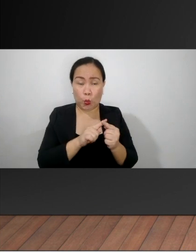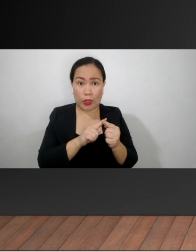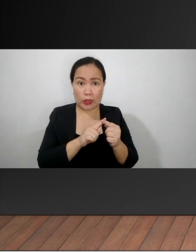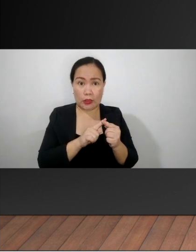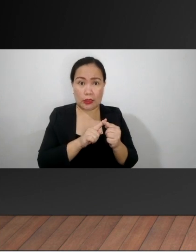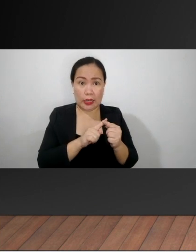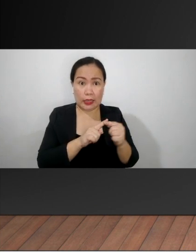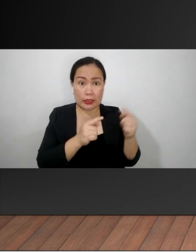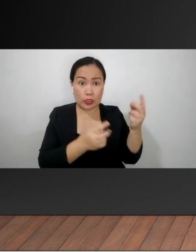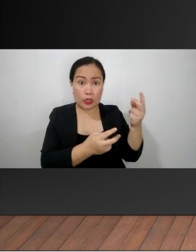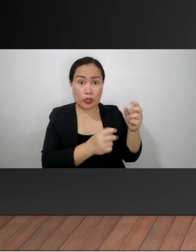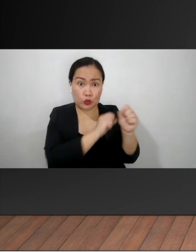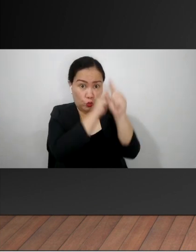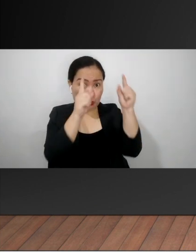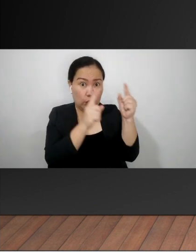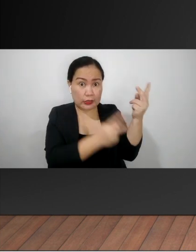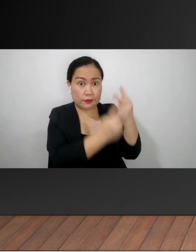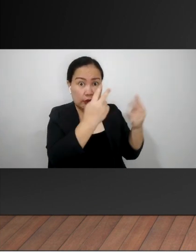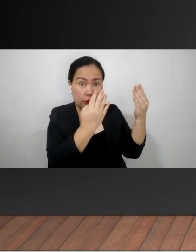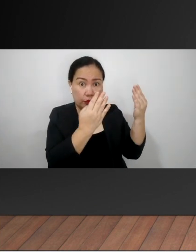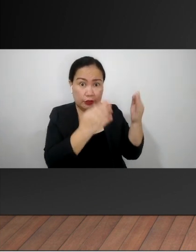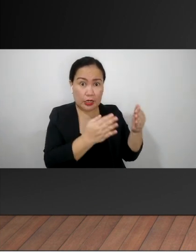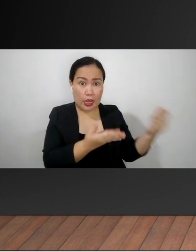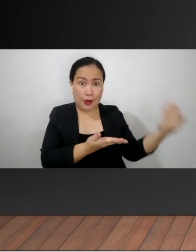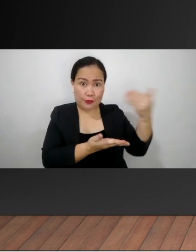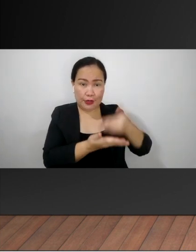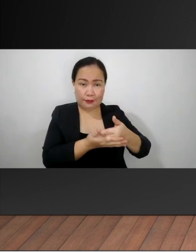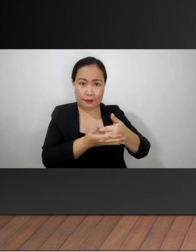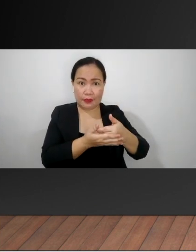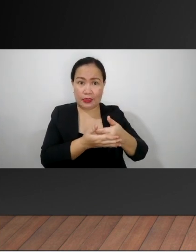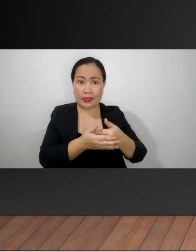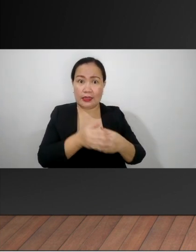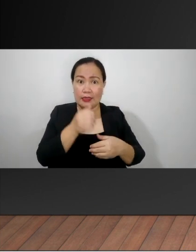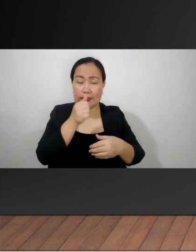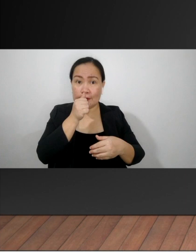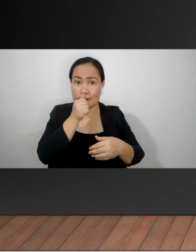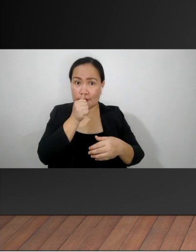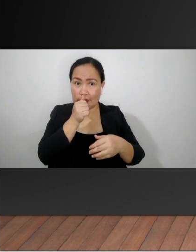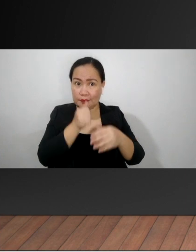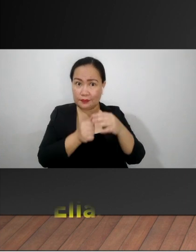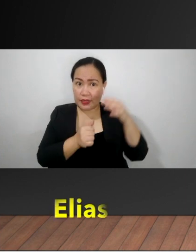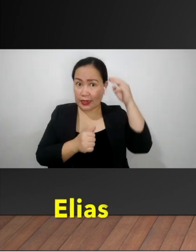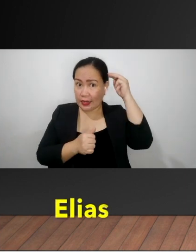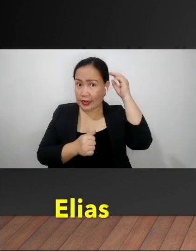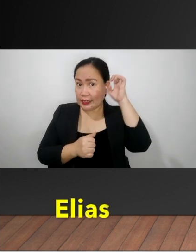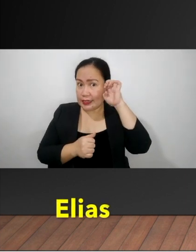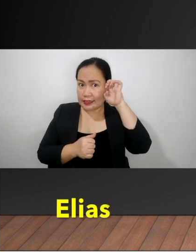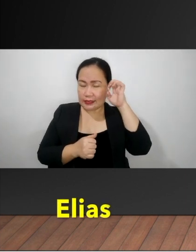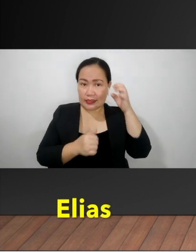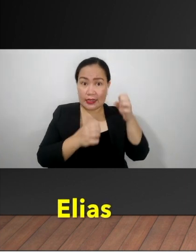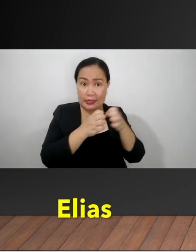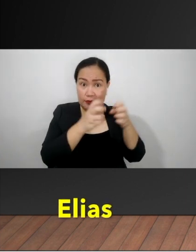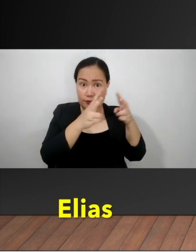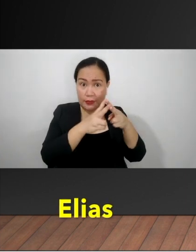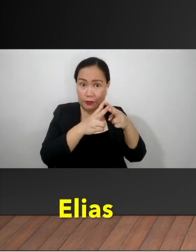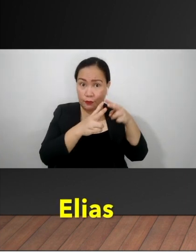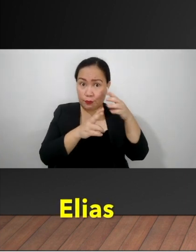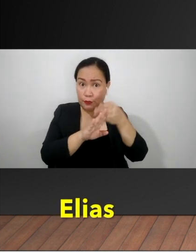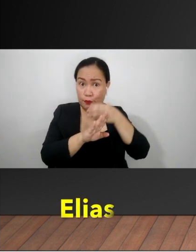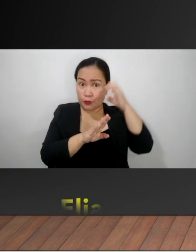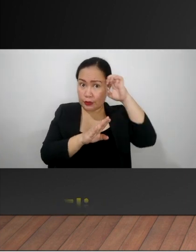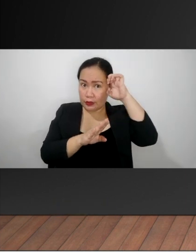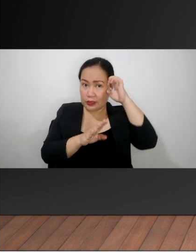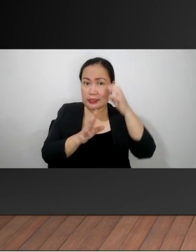the unexpected guest arrived. This is the mysterious Elias. Even before the latter could